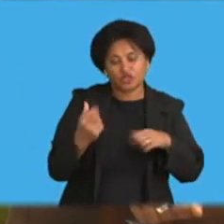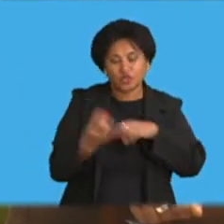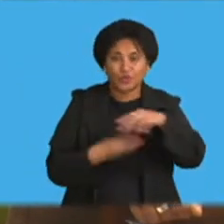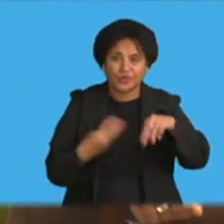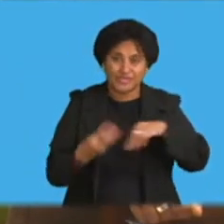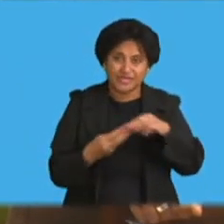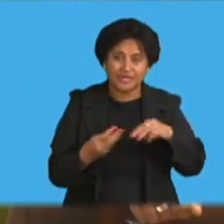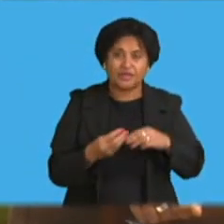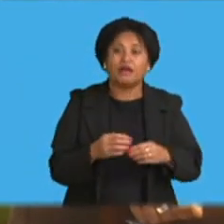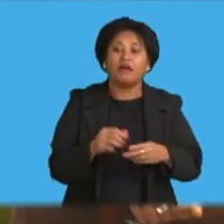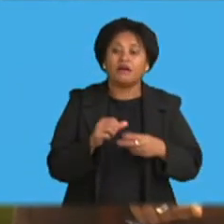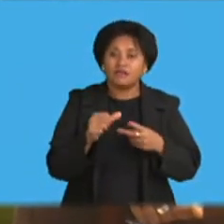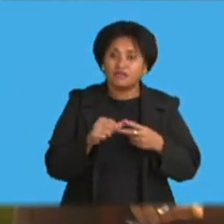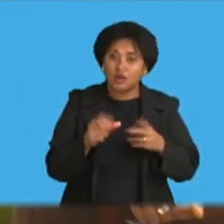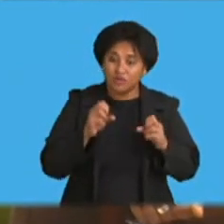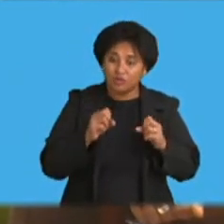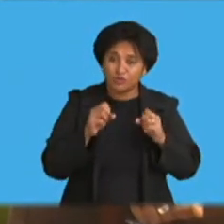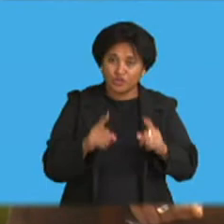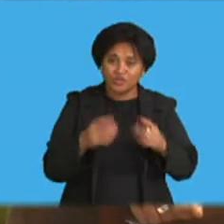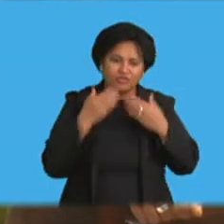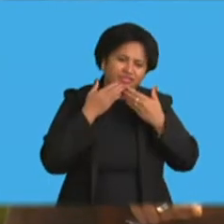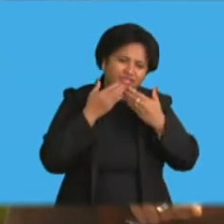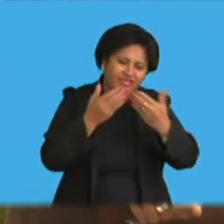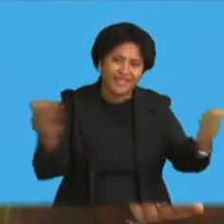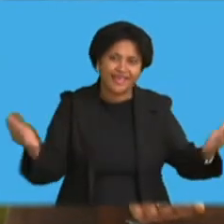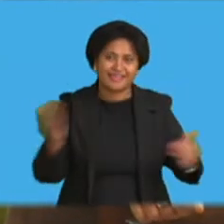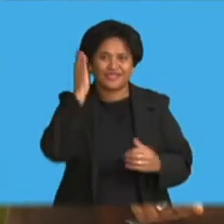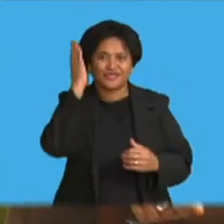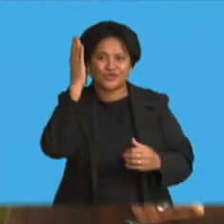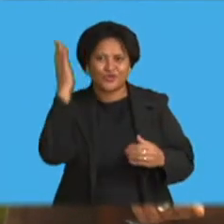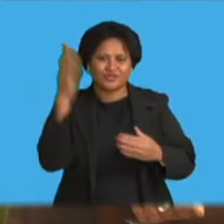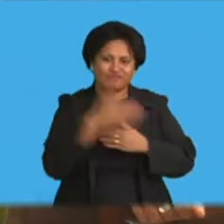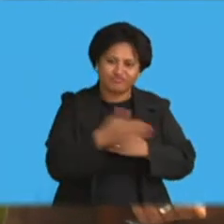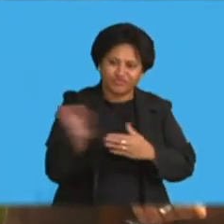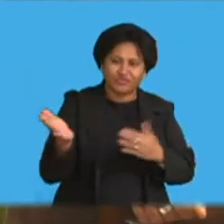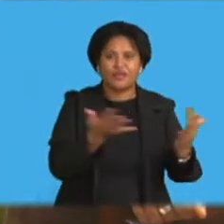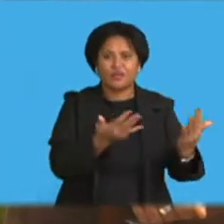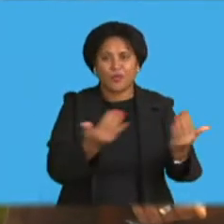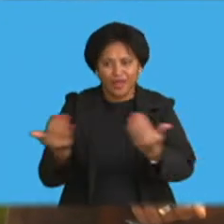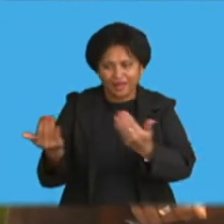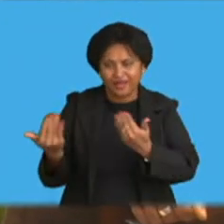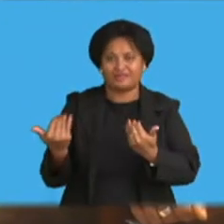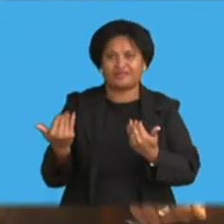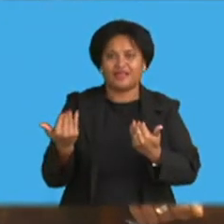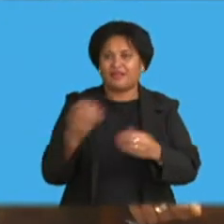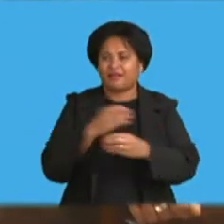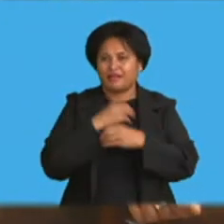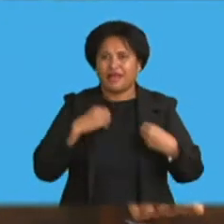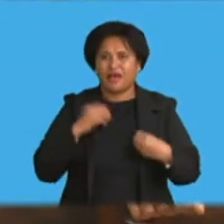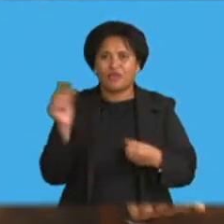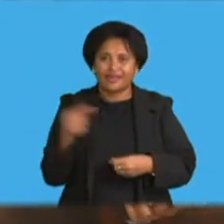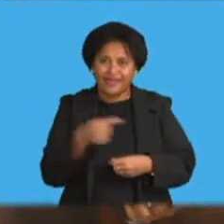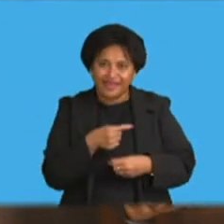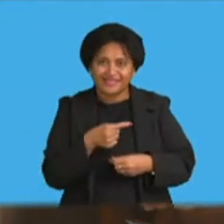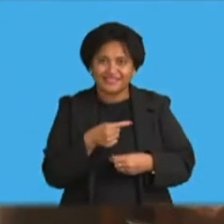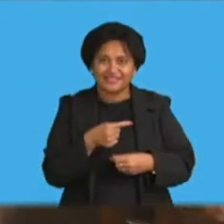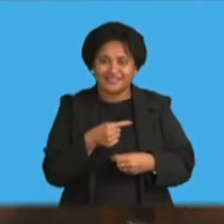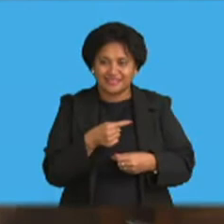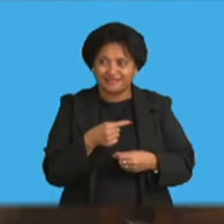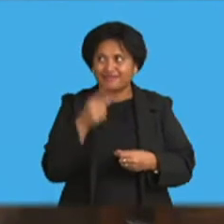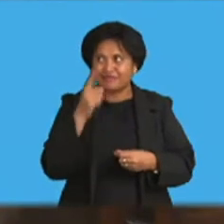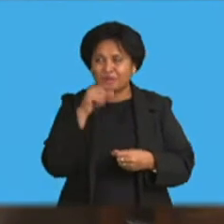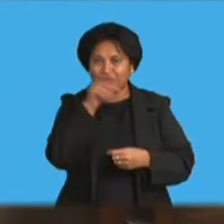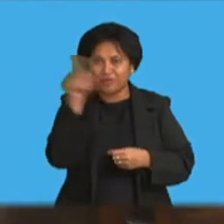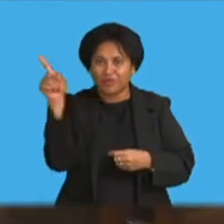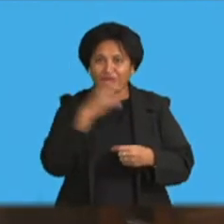this opportunity, Madam Speaker, to thank these schools for graciously opening the doors to our distinguished guests and helping deepen our people-to-people ties with